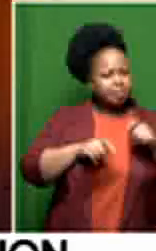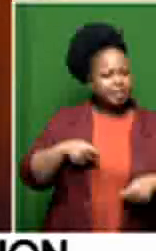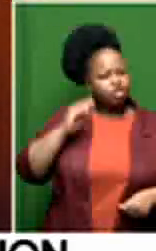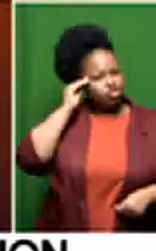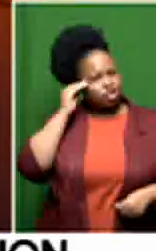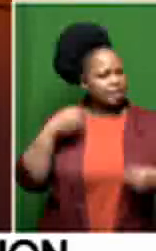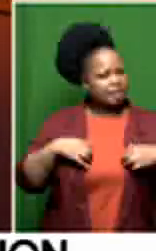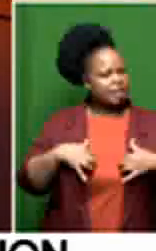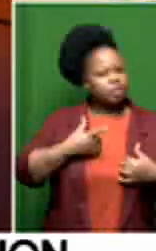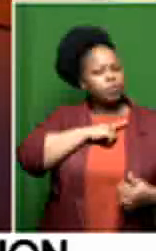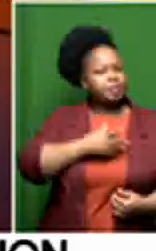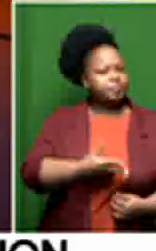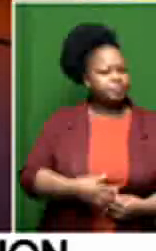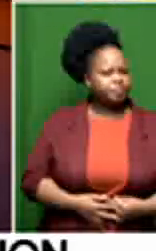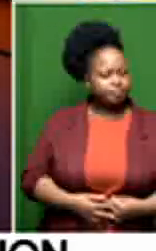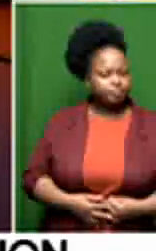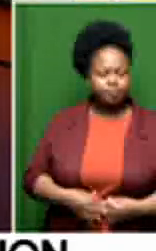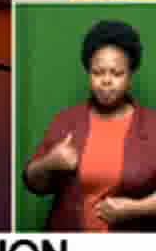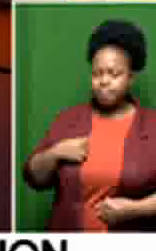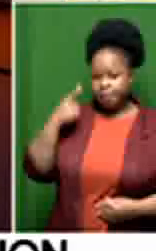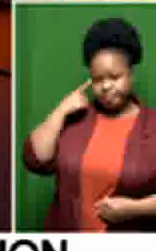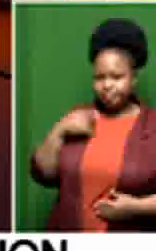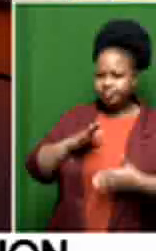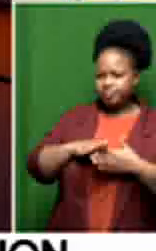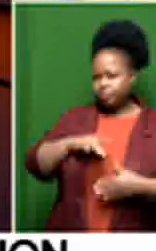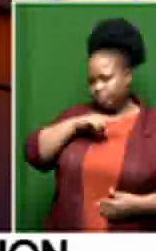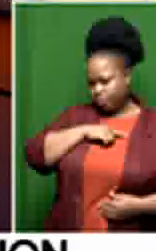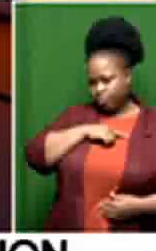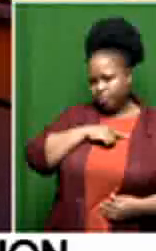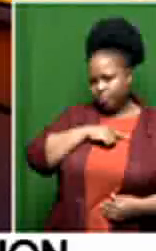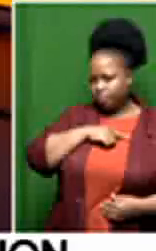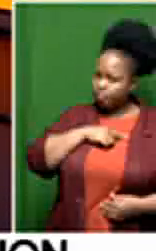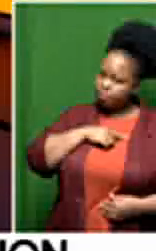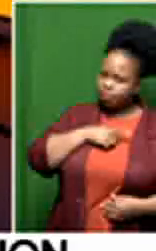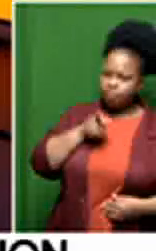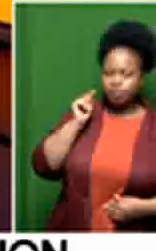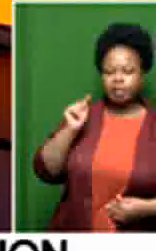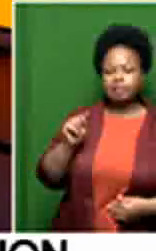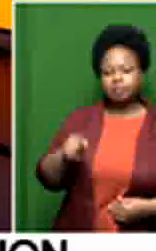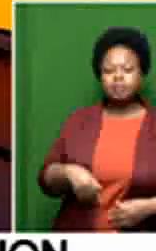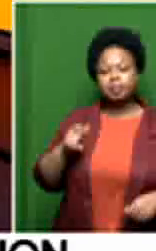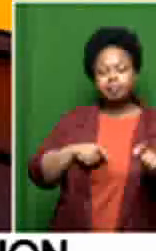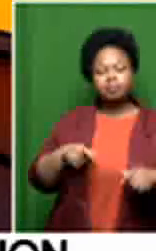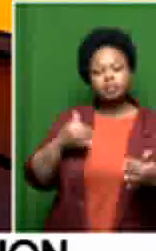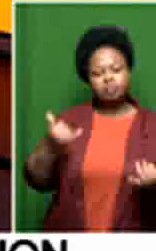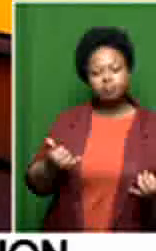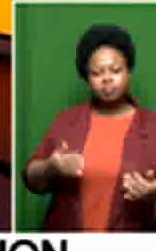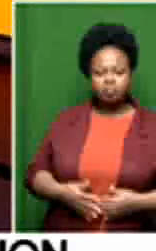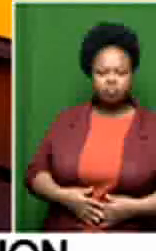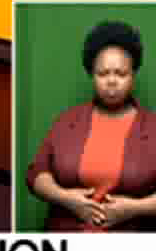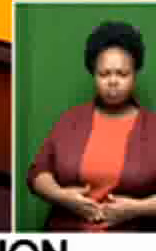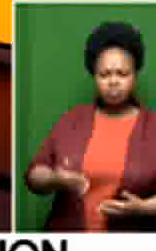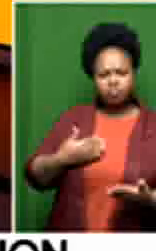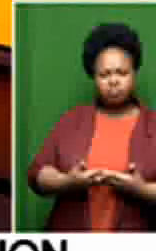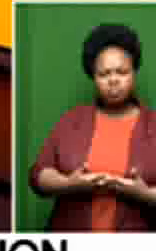so much? I think it's a reason. I think one of the reasons why is because people now can just